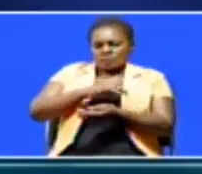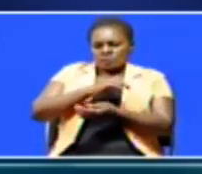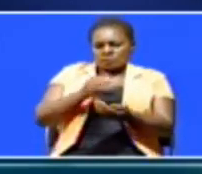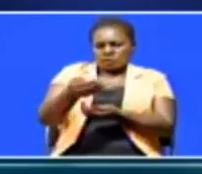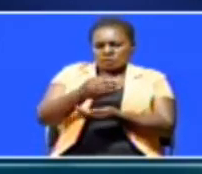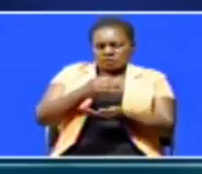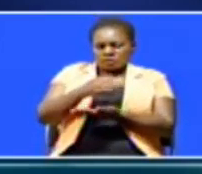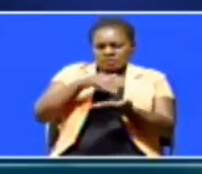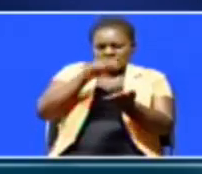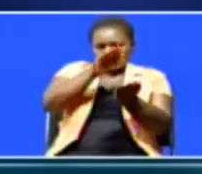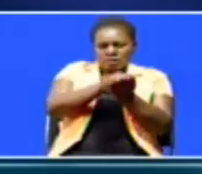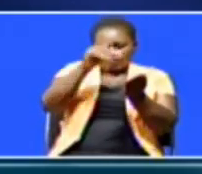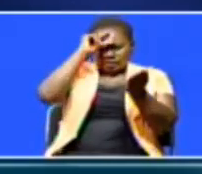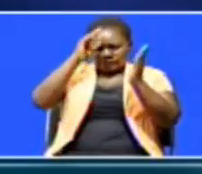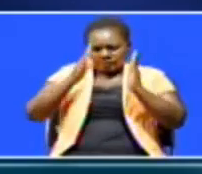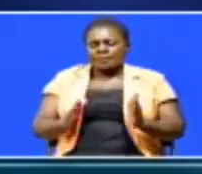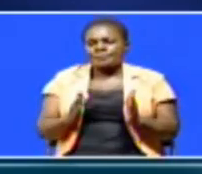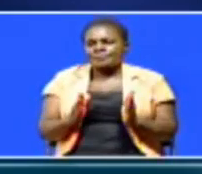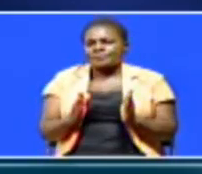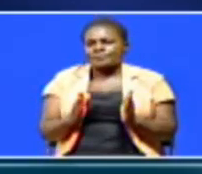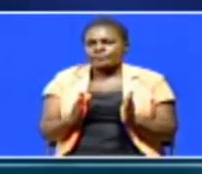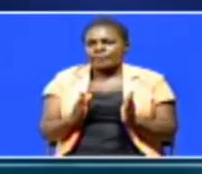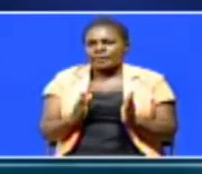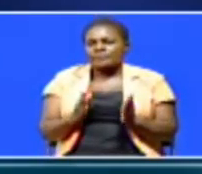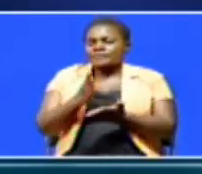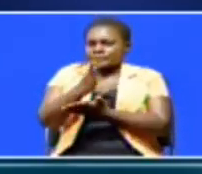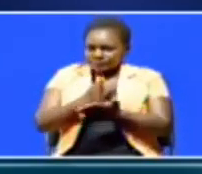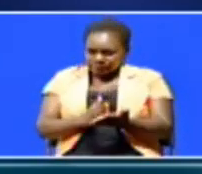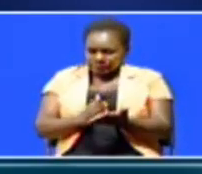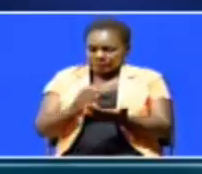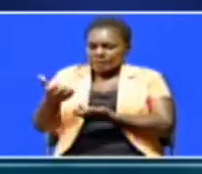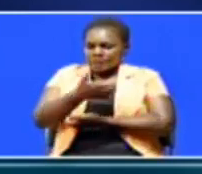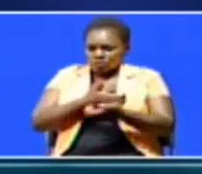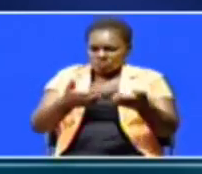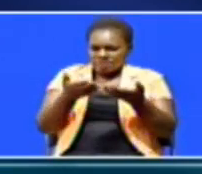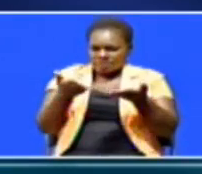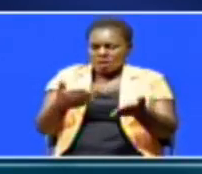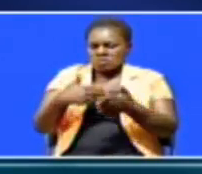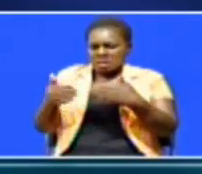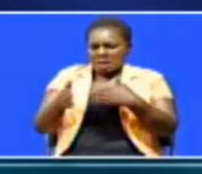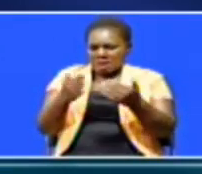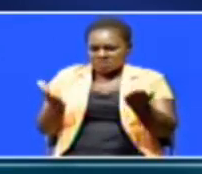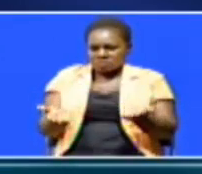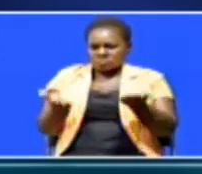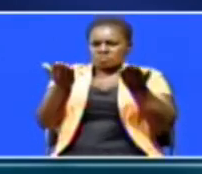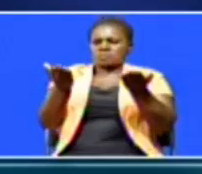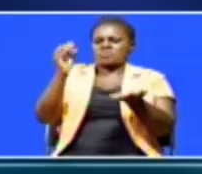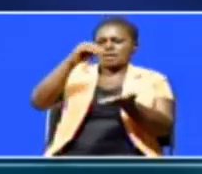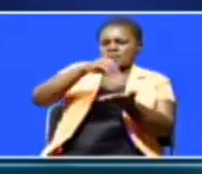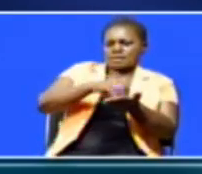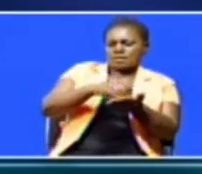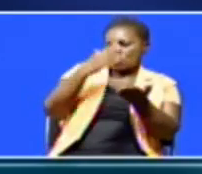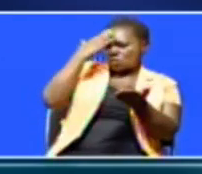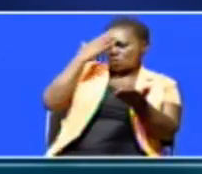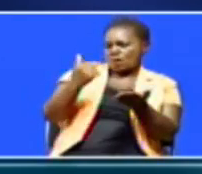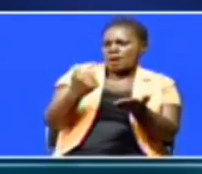Bank Governor Dr. Patrick Njoroge says some sectors of the economy are already showing signs of recovery. He attributes this